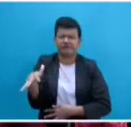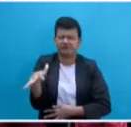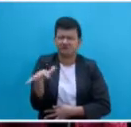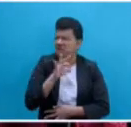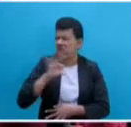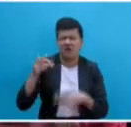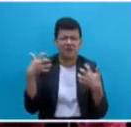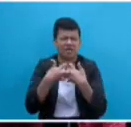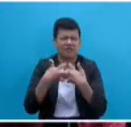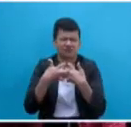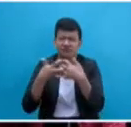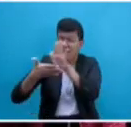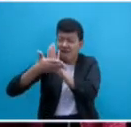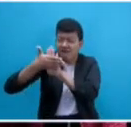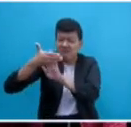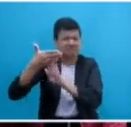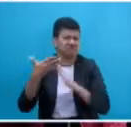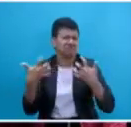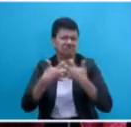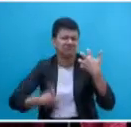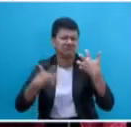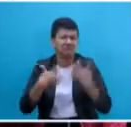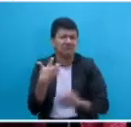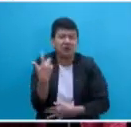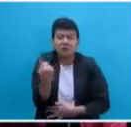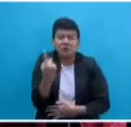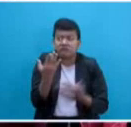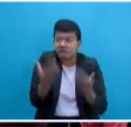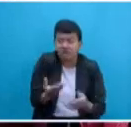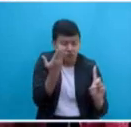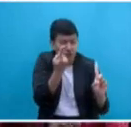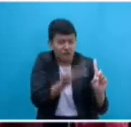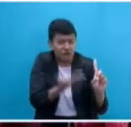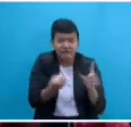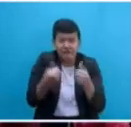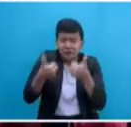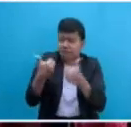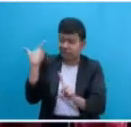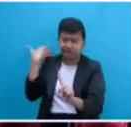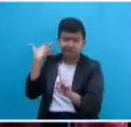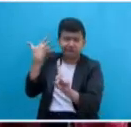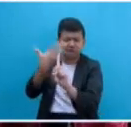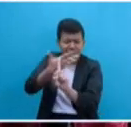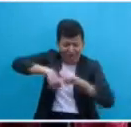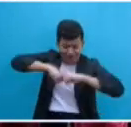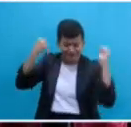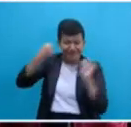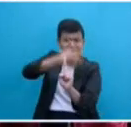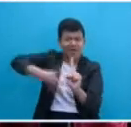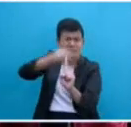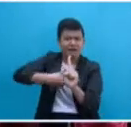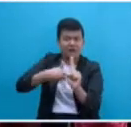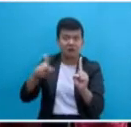our president, who has had an illustrious career in our own military forces, who has had a distinguished time